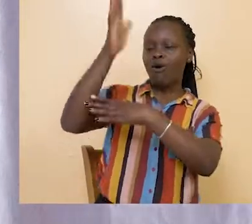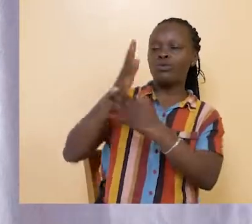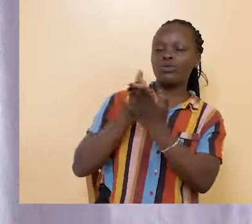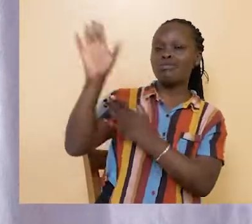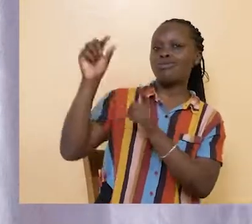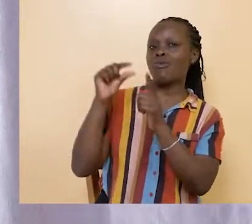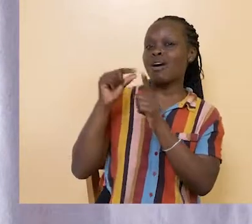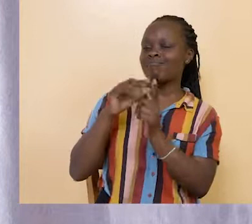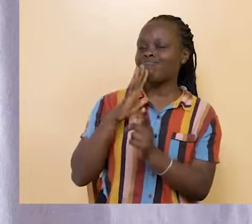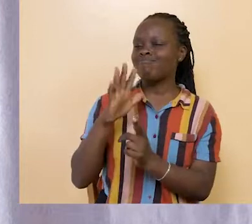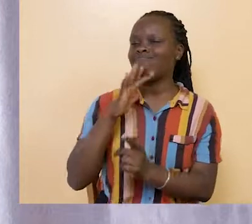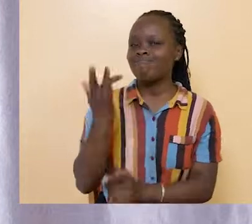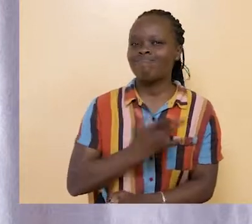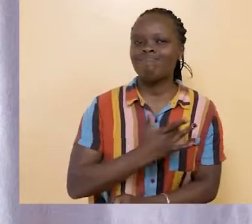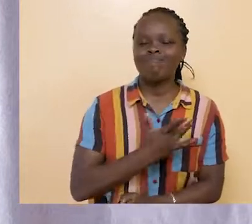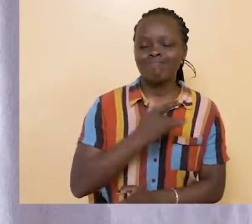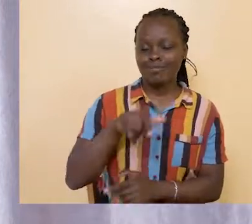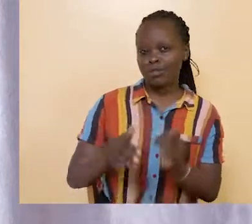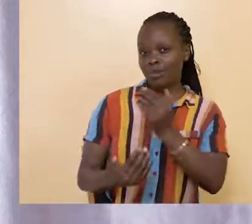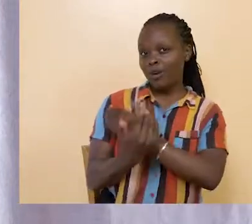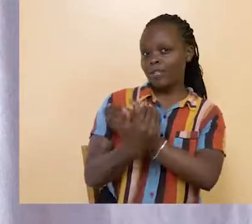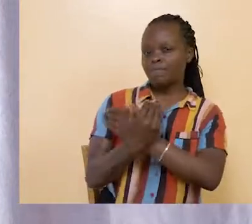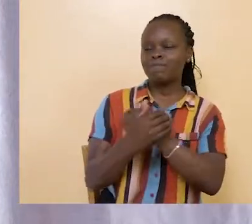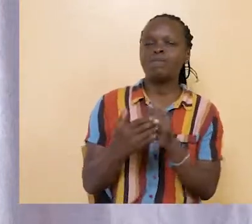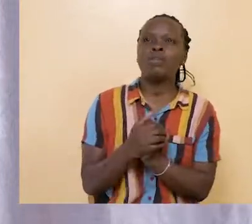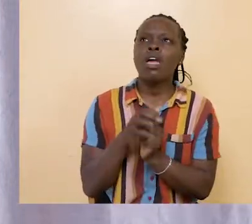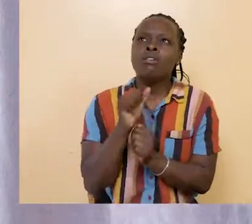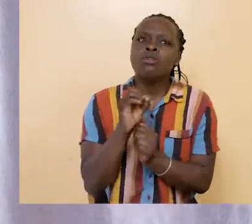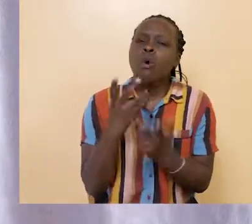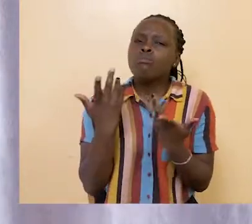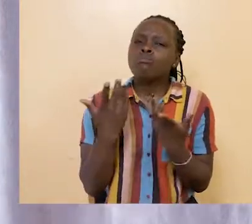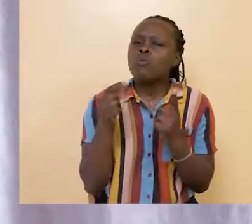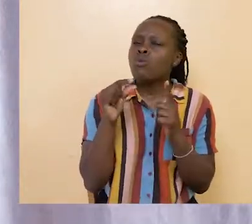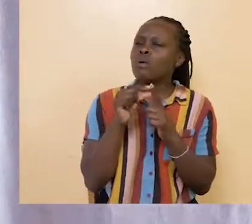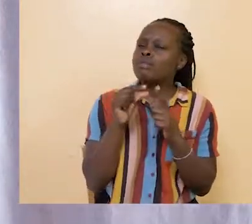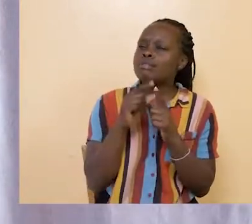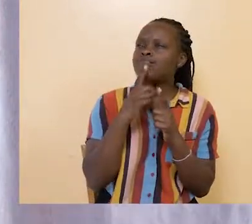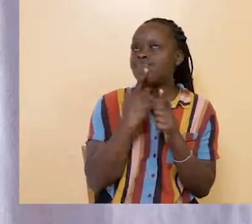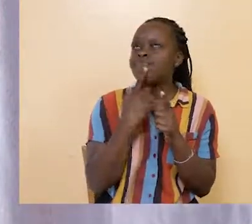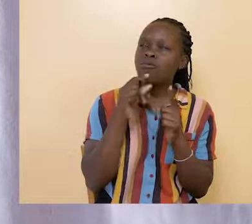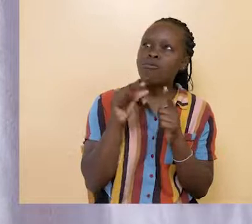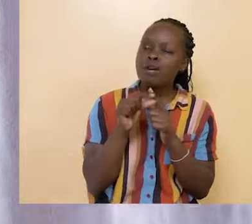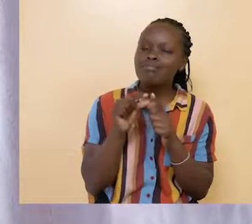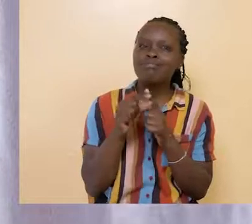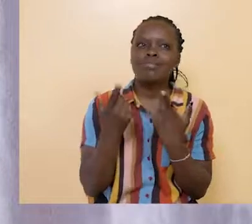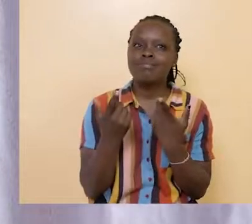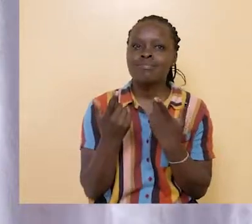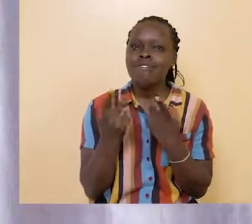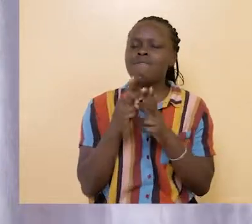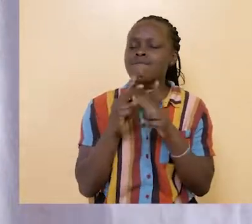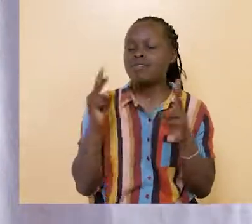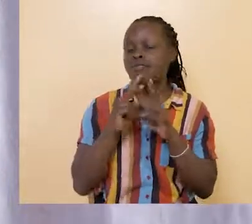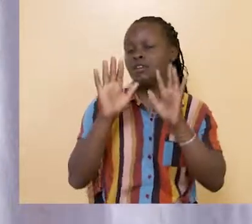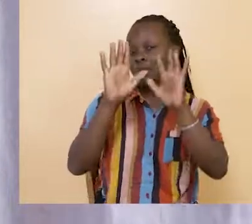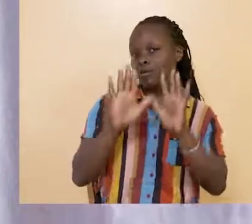word, will speak and minister to us this morning. And so words. Words are an integral